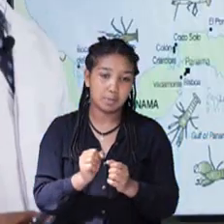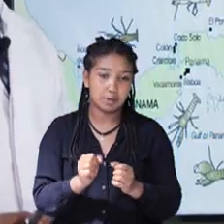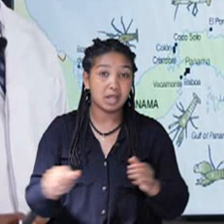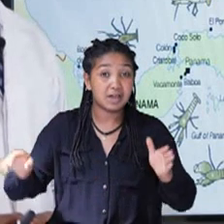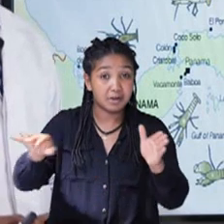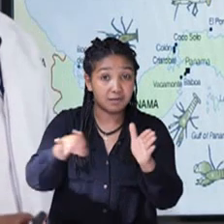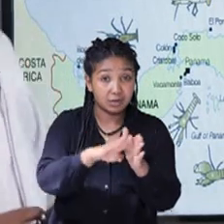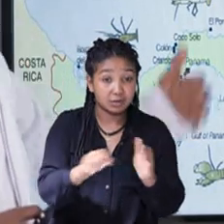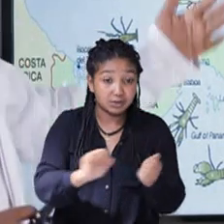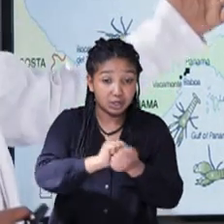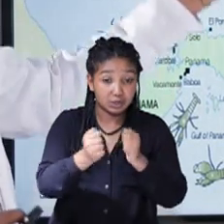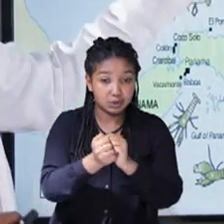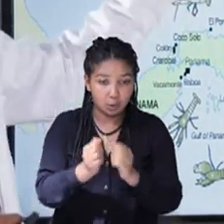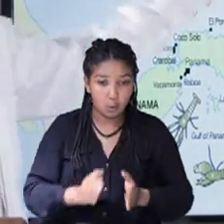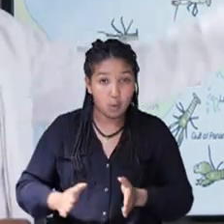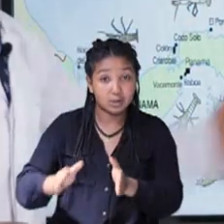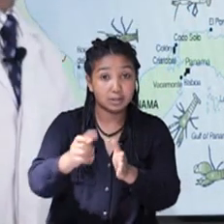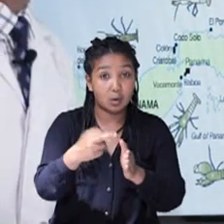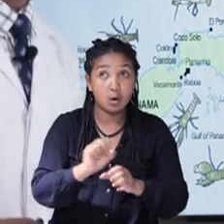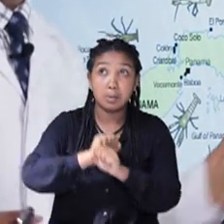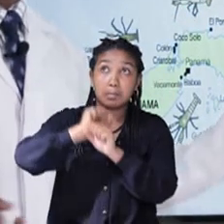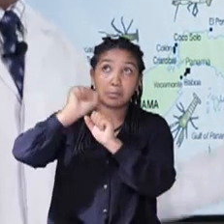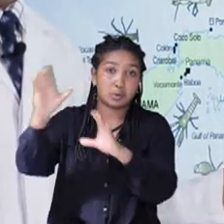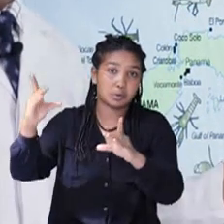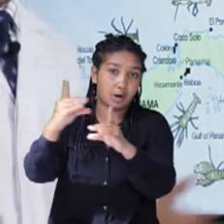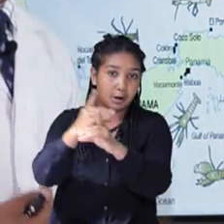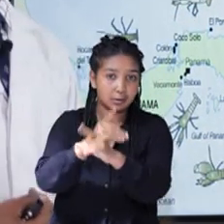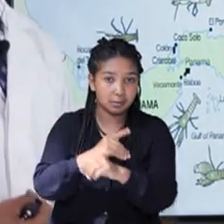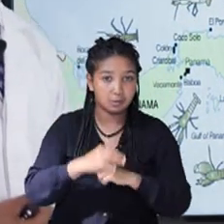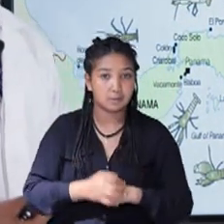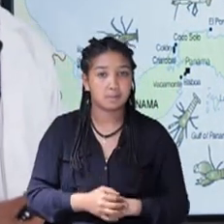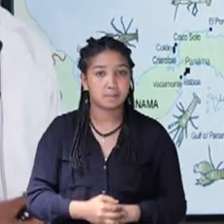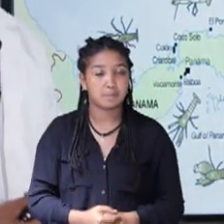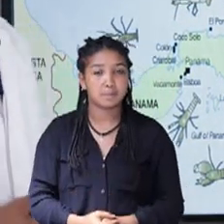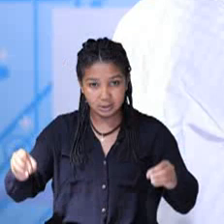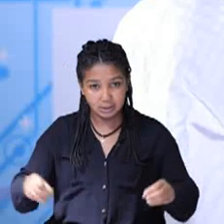courses or a mountain range being created.